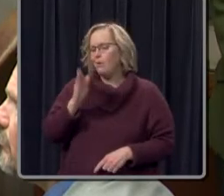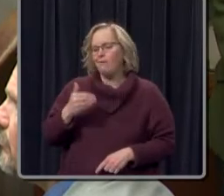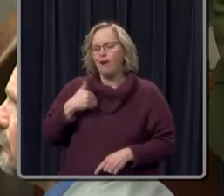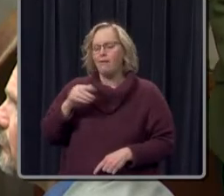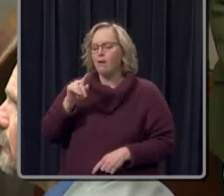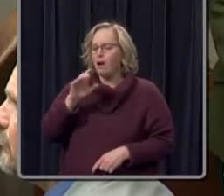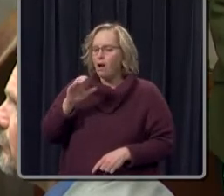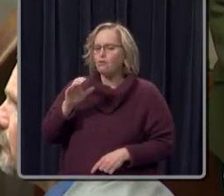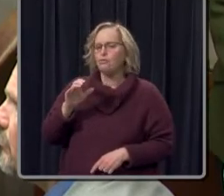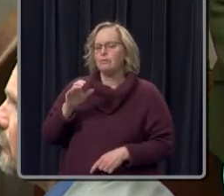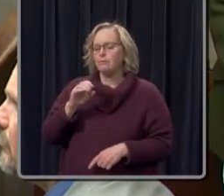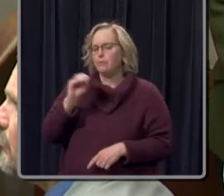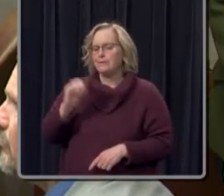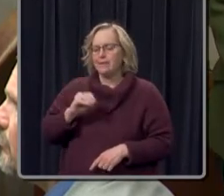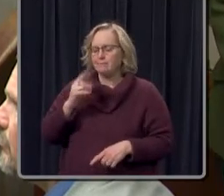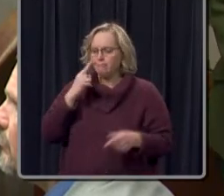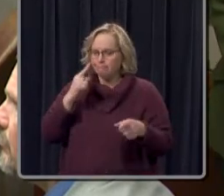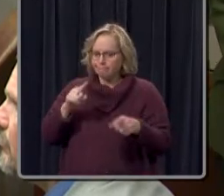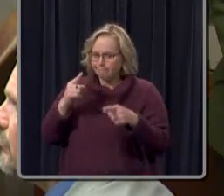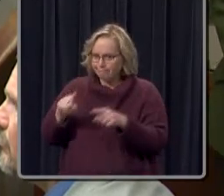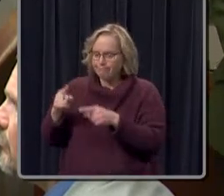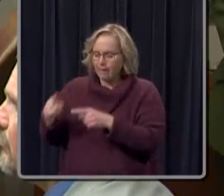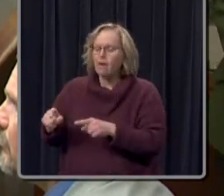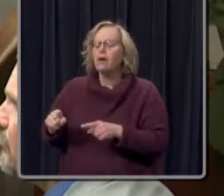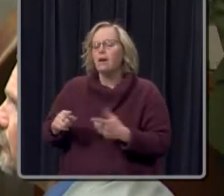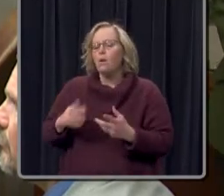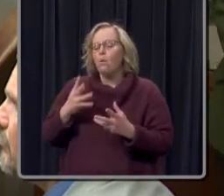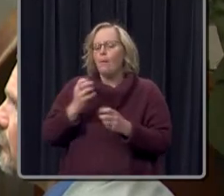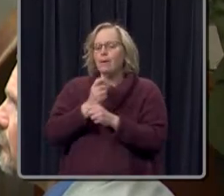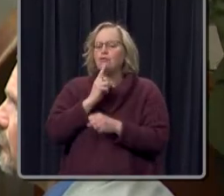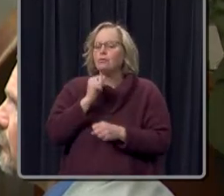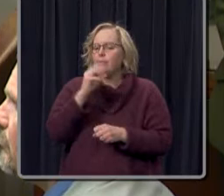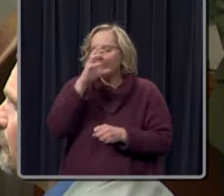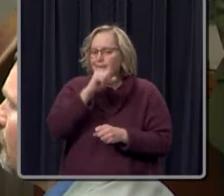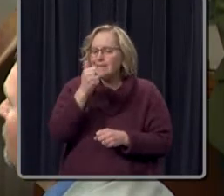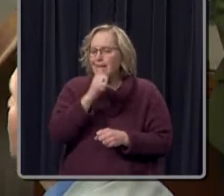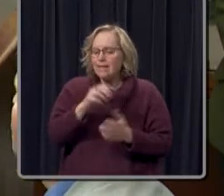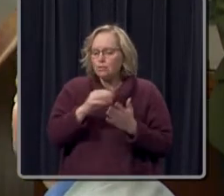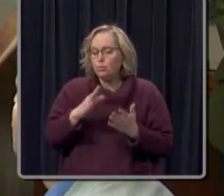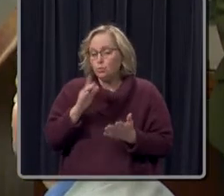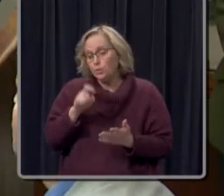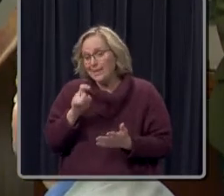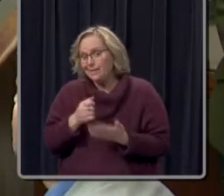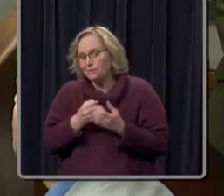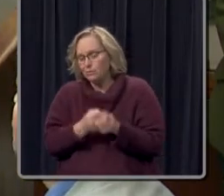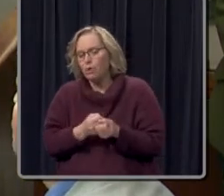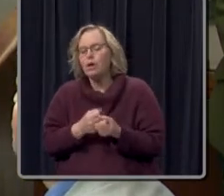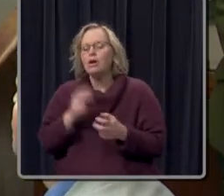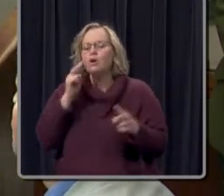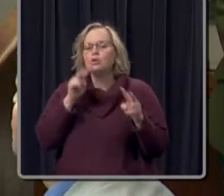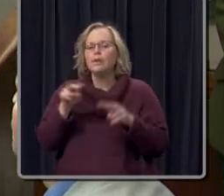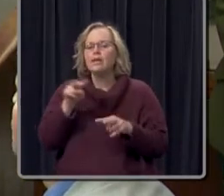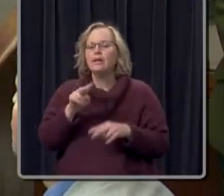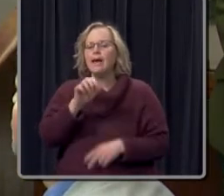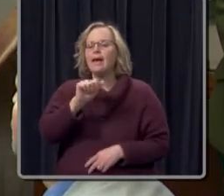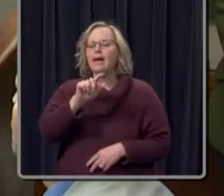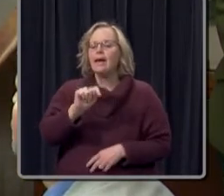data points to make sure we're not missing students that might need some support. So we're also looking at what we call at-risk